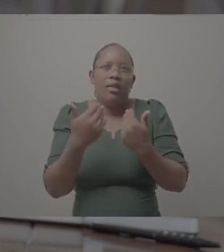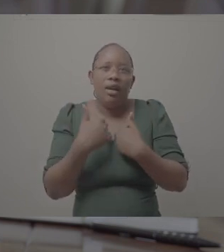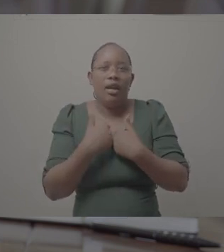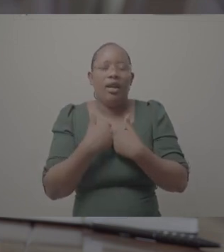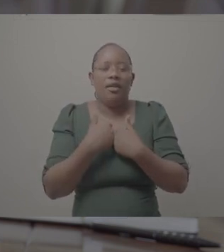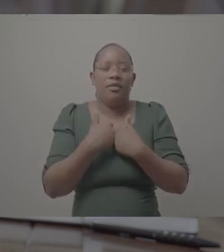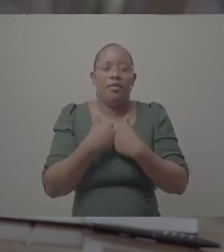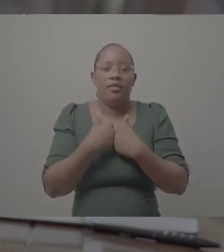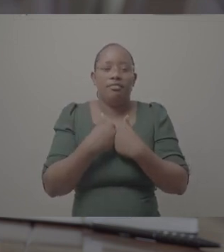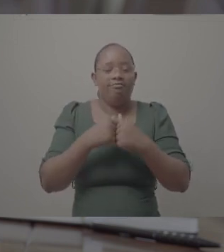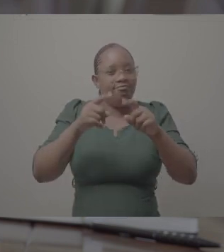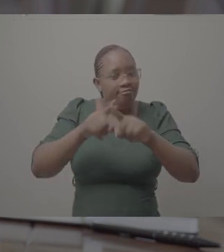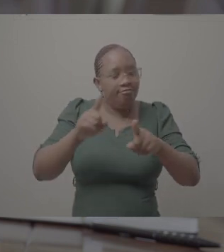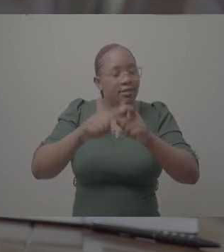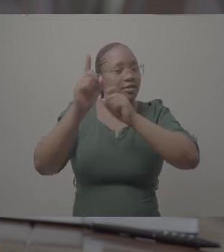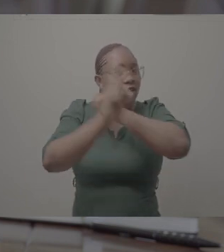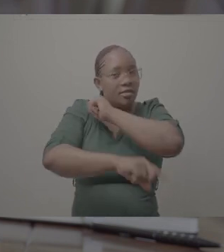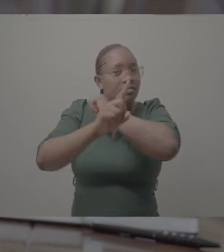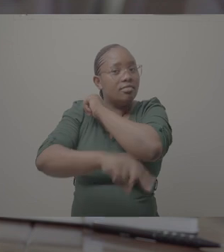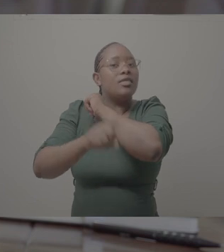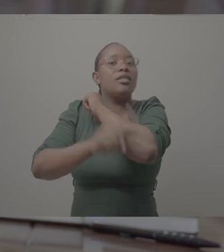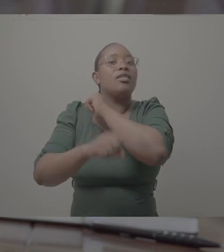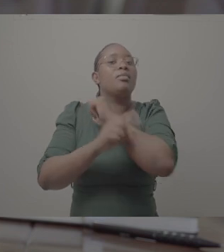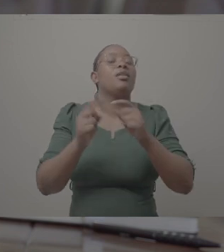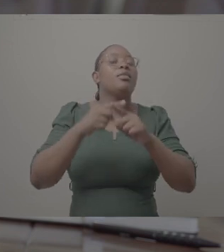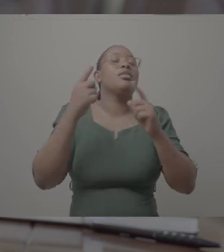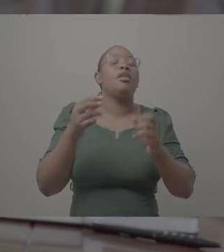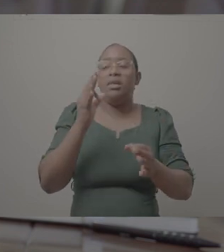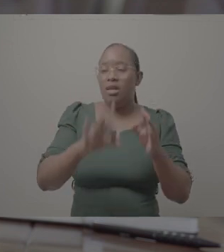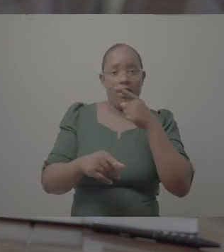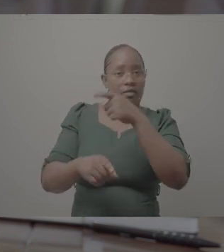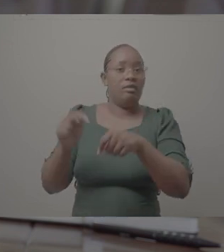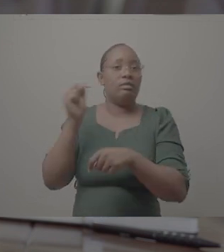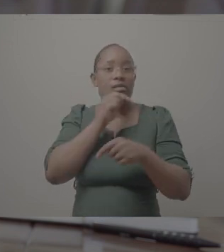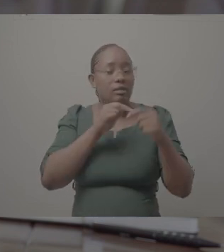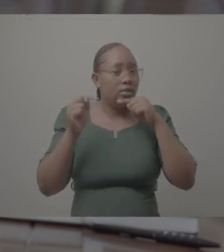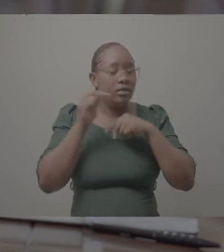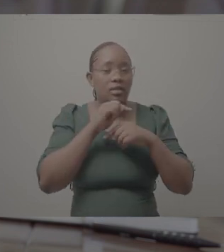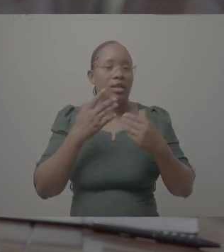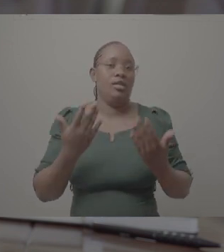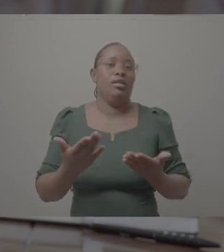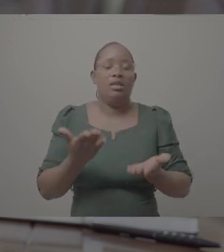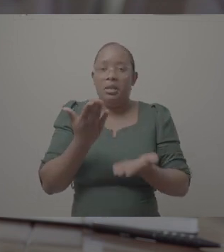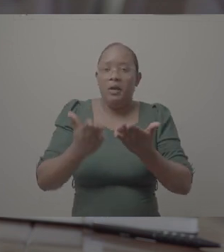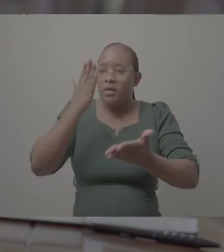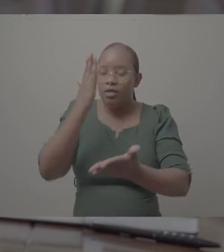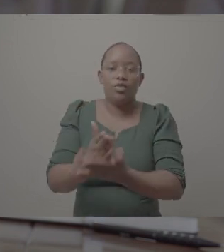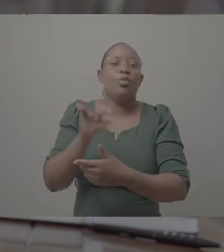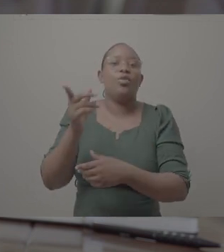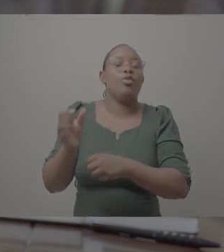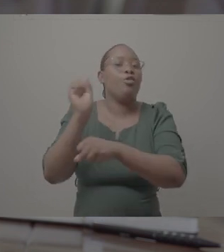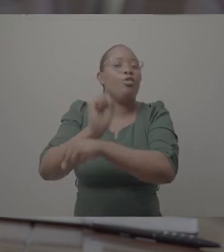very dissuasive sanctions that have to be there to completely ban them from participating